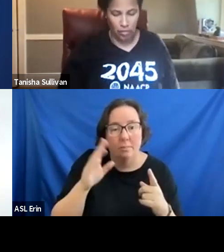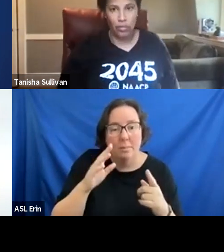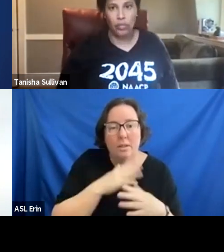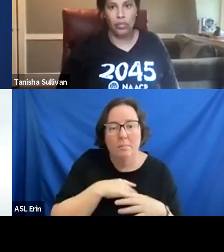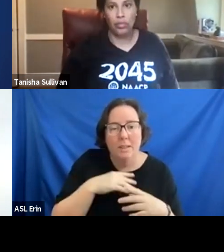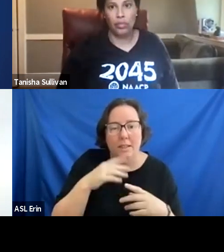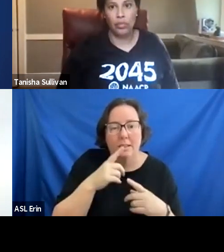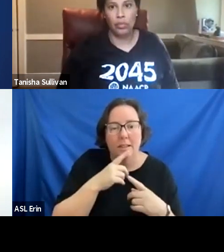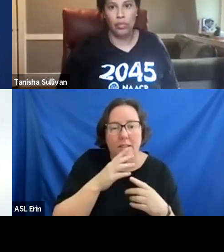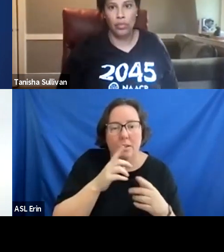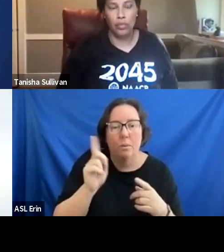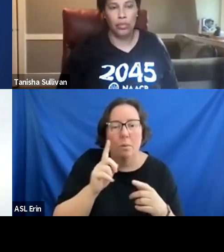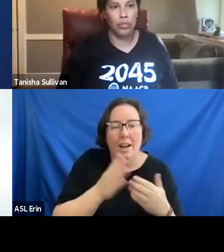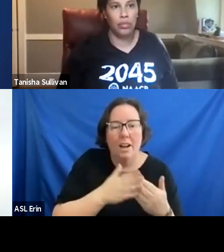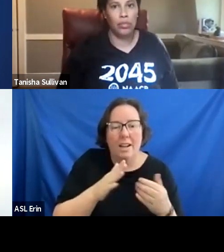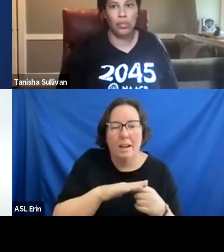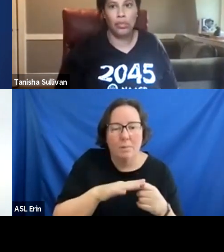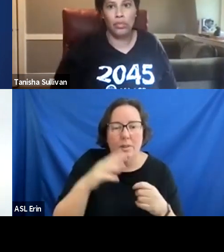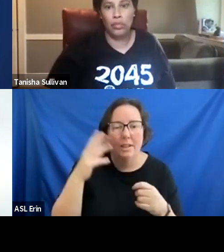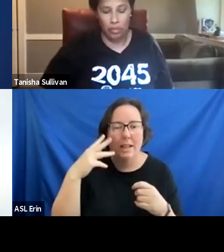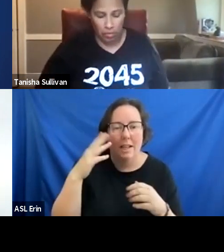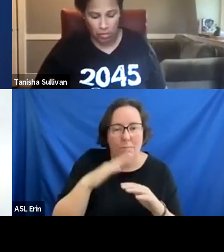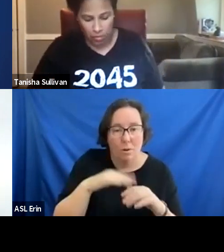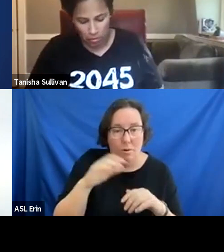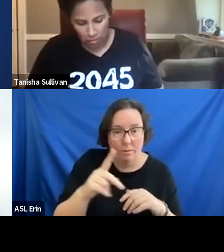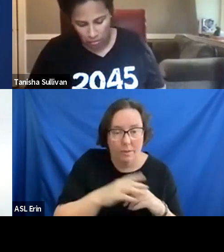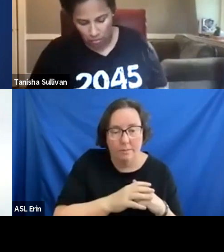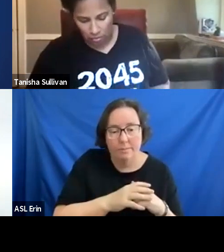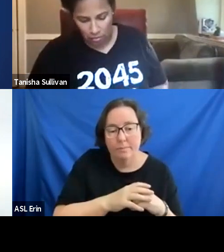please state your neighborhood and turn on your cameras.